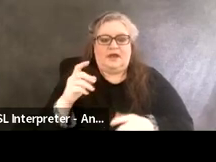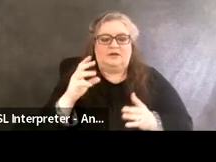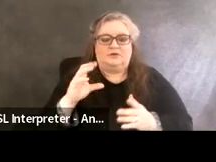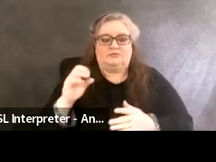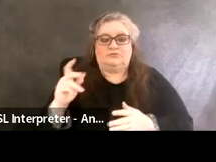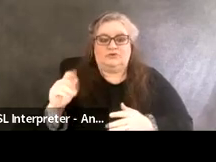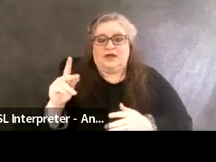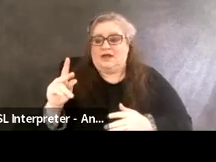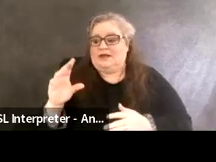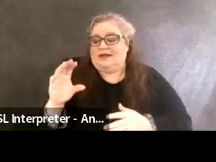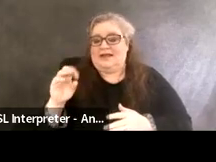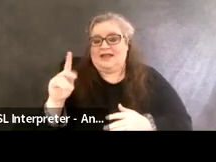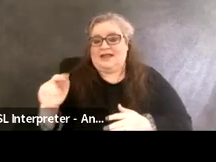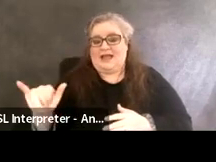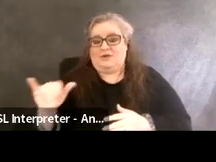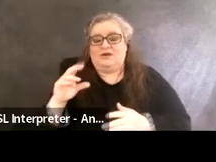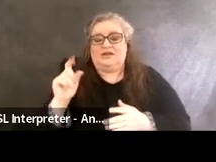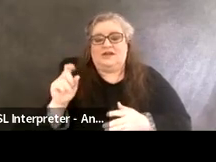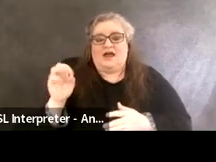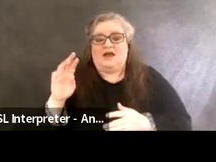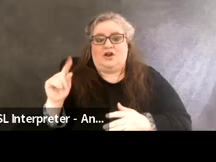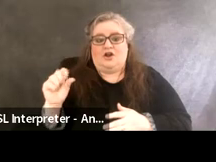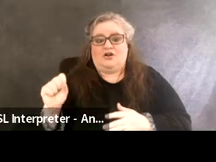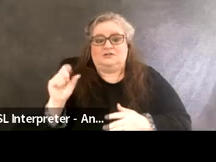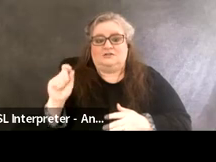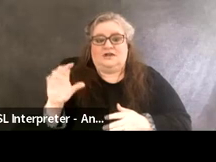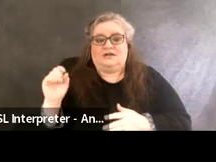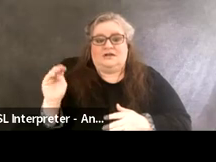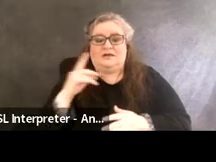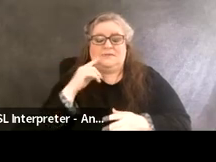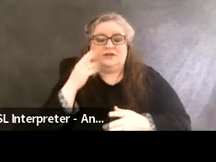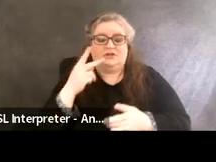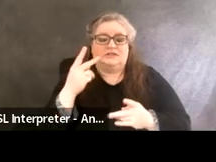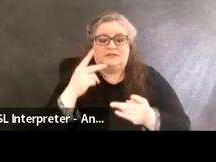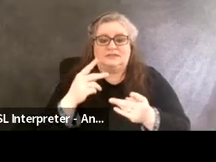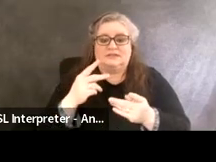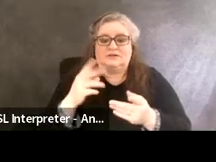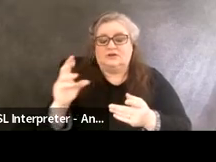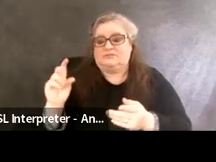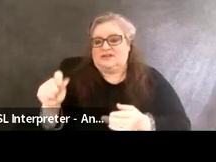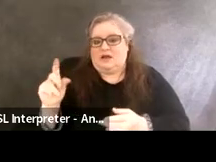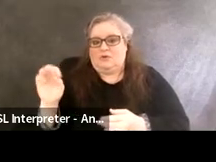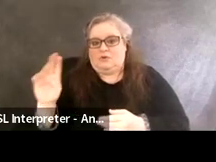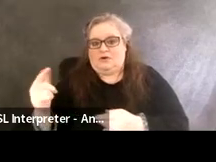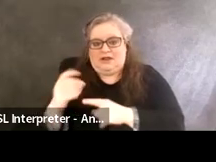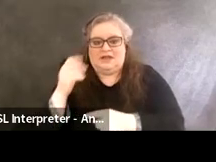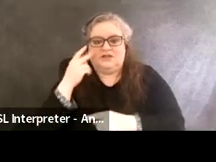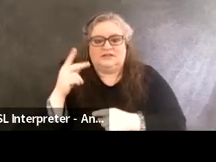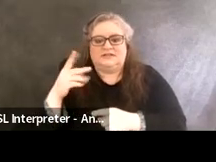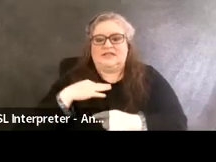www.cookcountyarts.org. When you get there, you'll see what appears on the slide, and the link for the application is in the upper right-hand